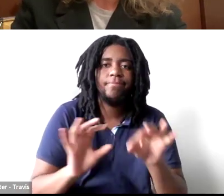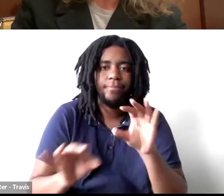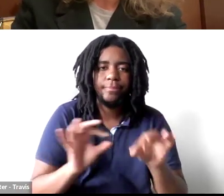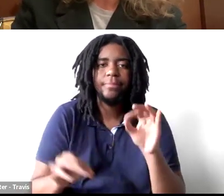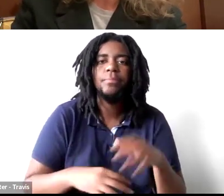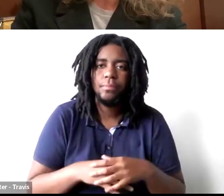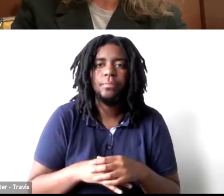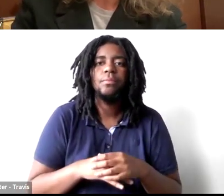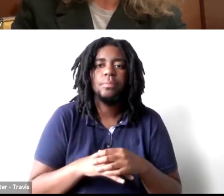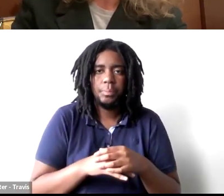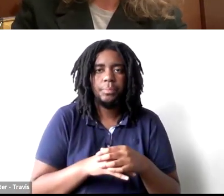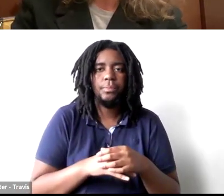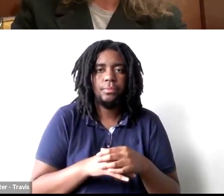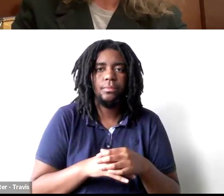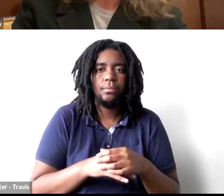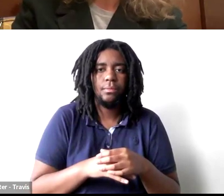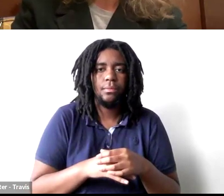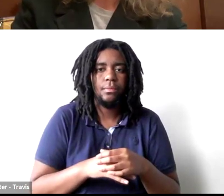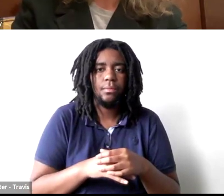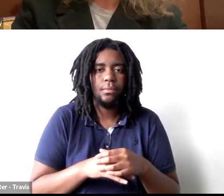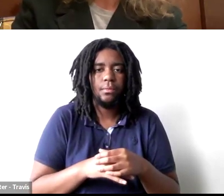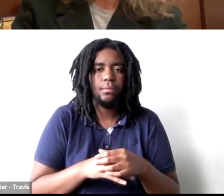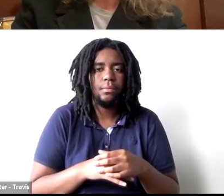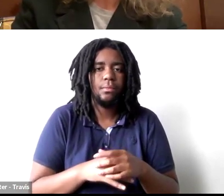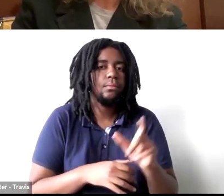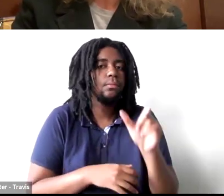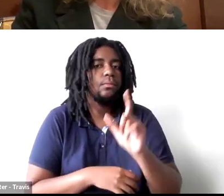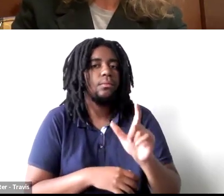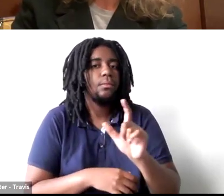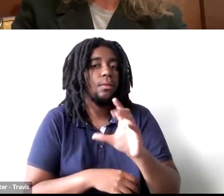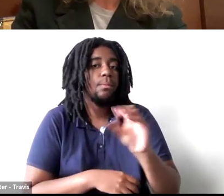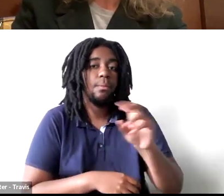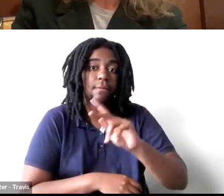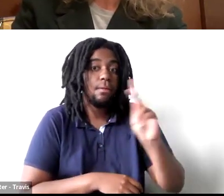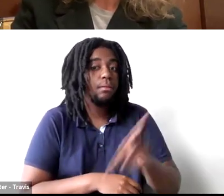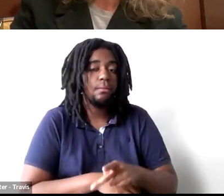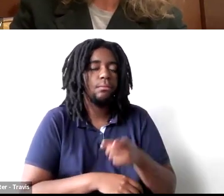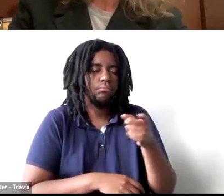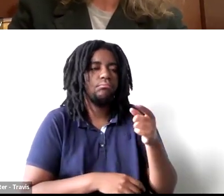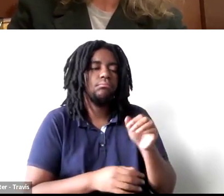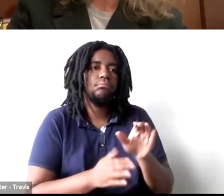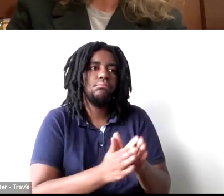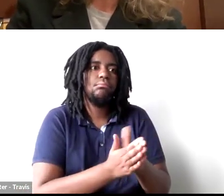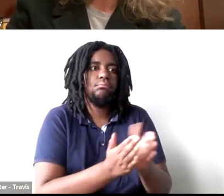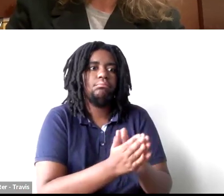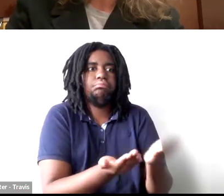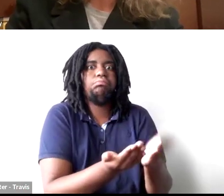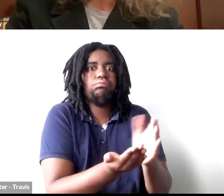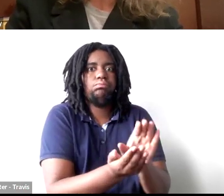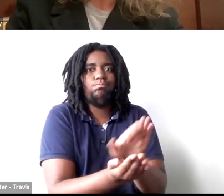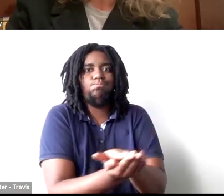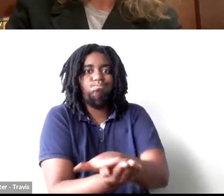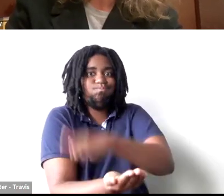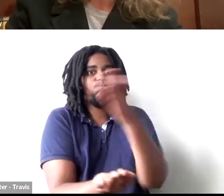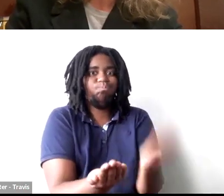background. too, Lauren, like we've talked about. Library company in Philadelphia has a large album, and a lot of